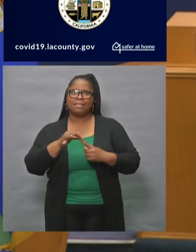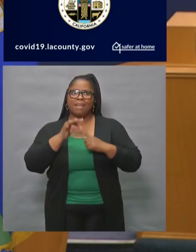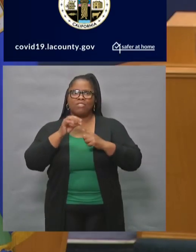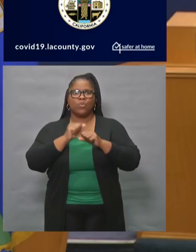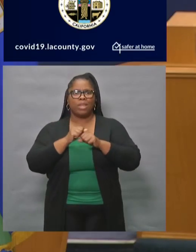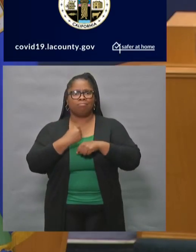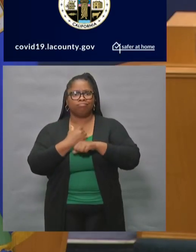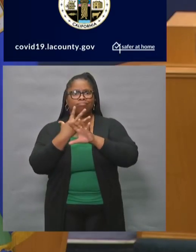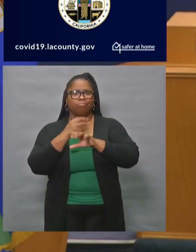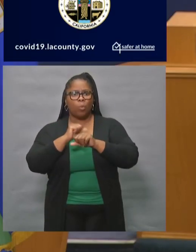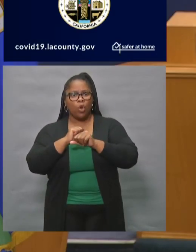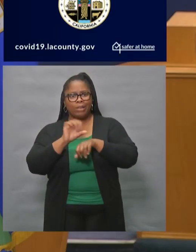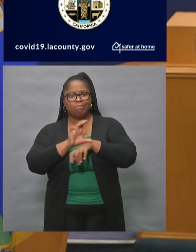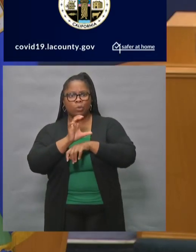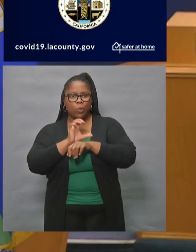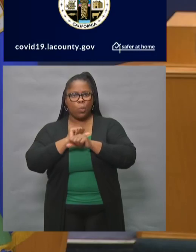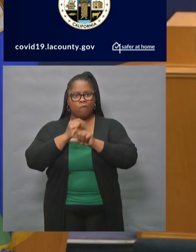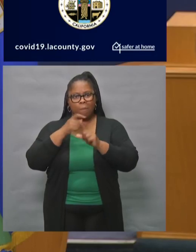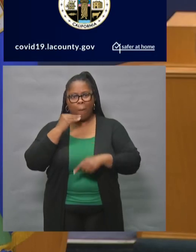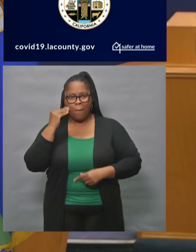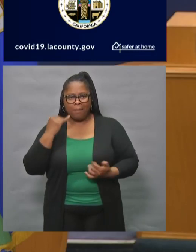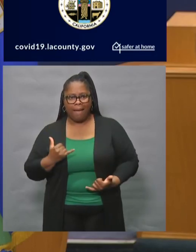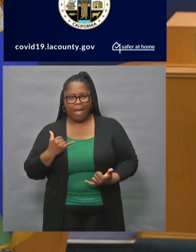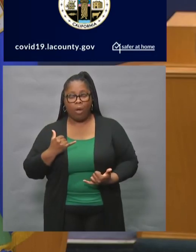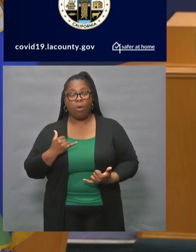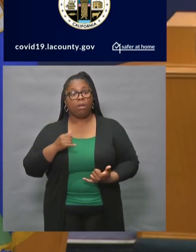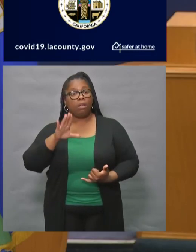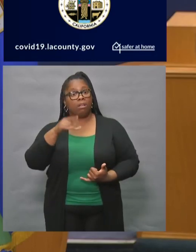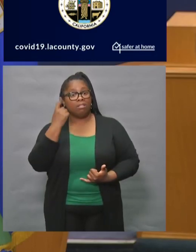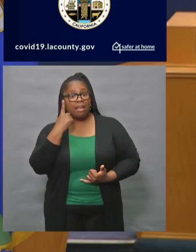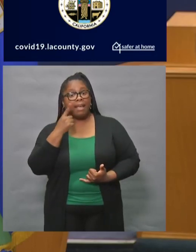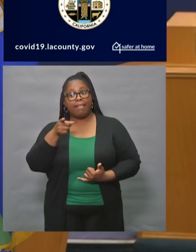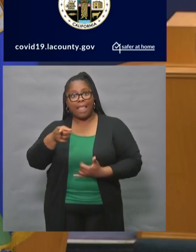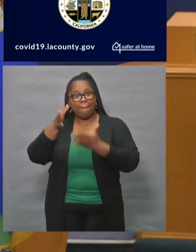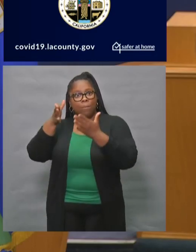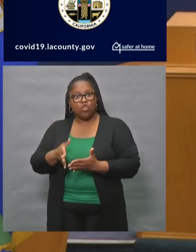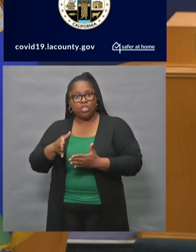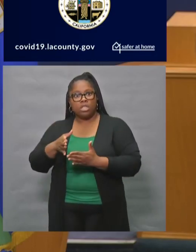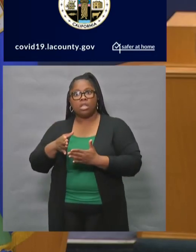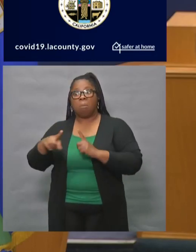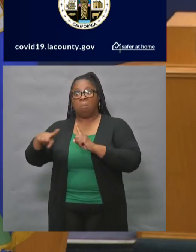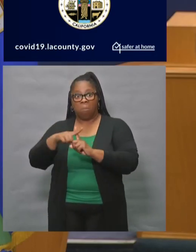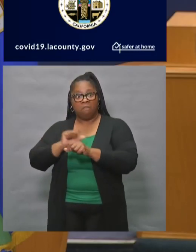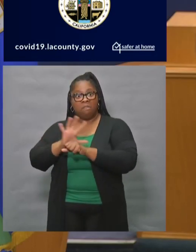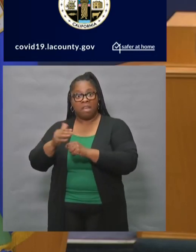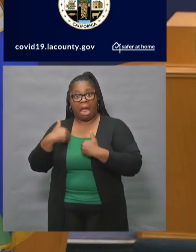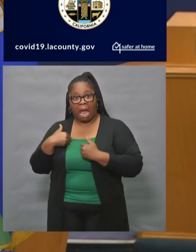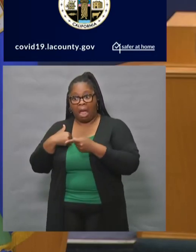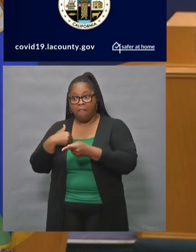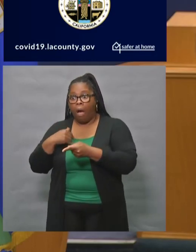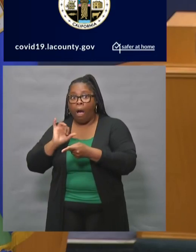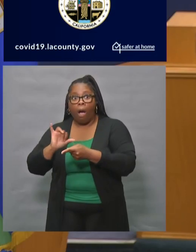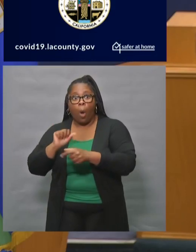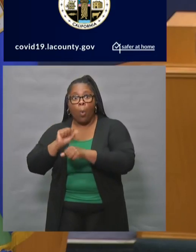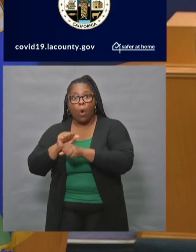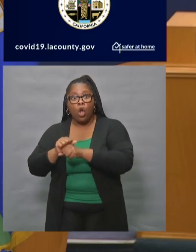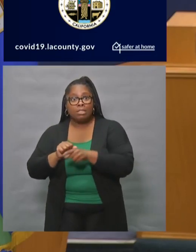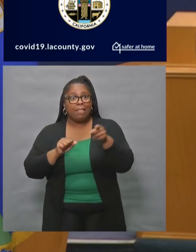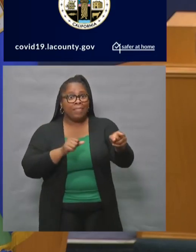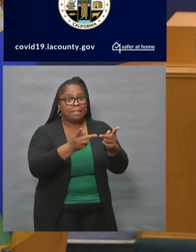people are doing, I do want to note that just because a person is positive and they may work somewhere doesn't mean that the workers